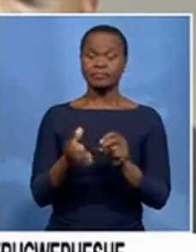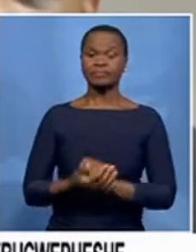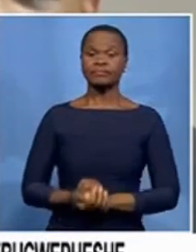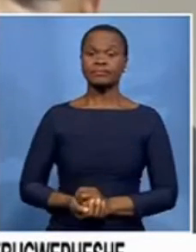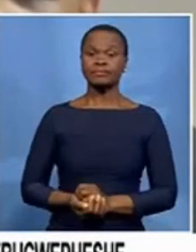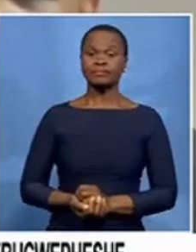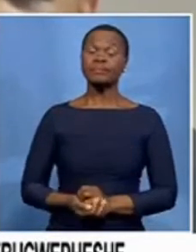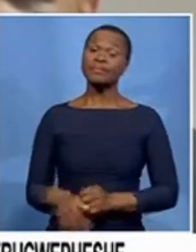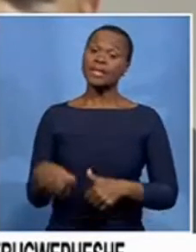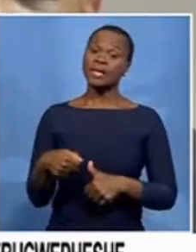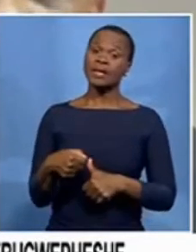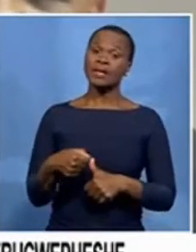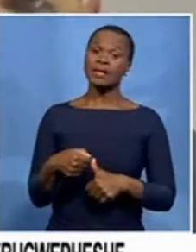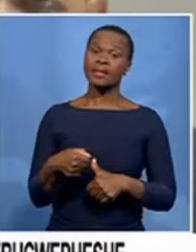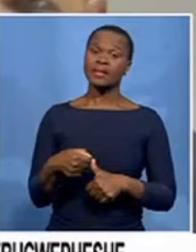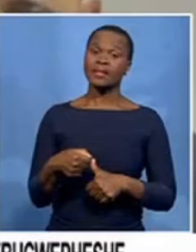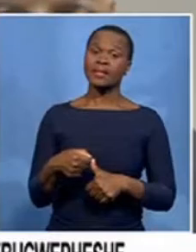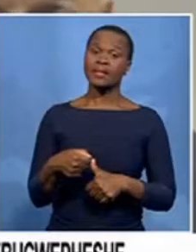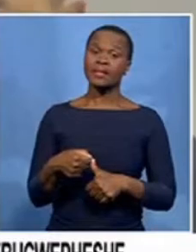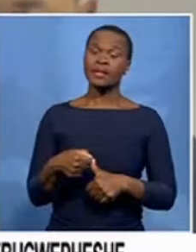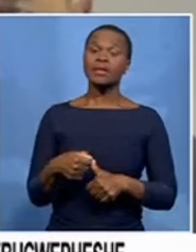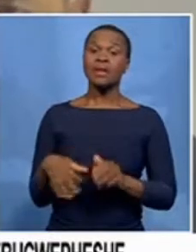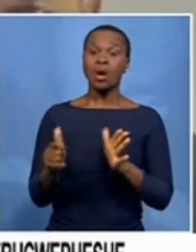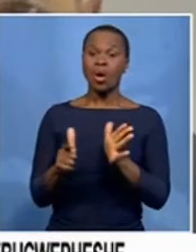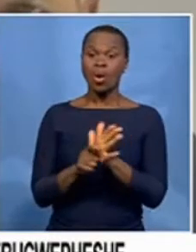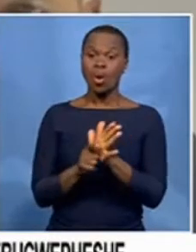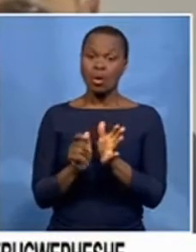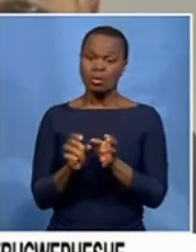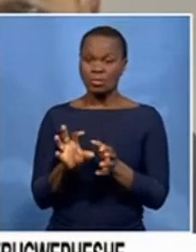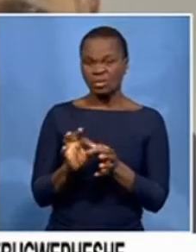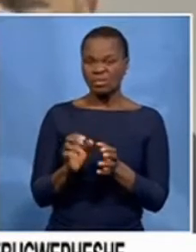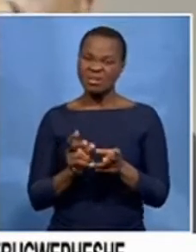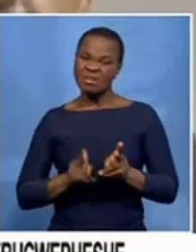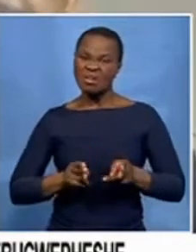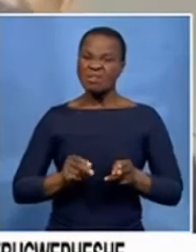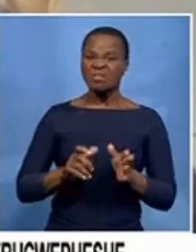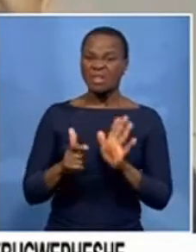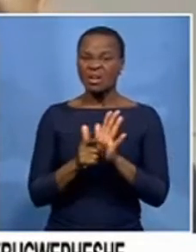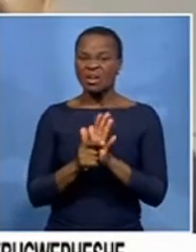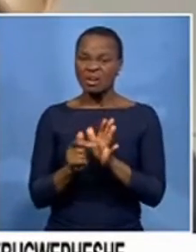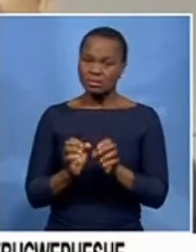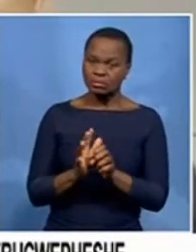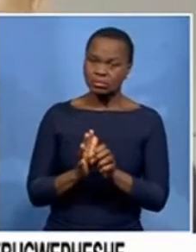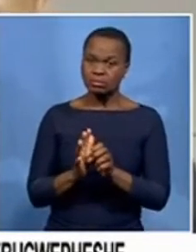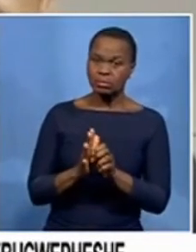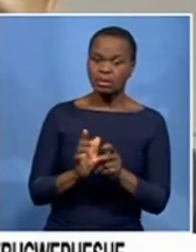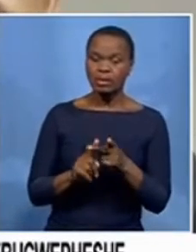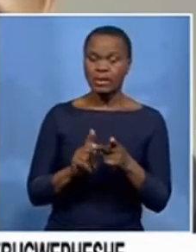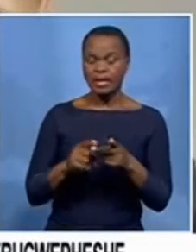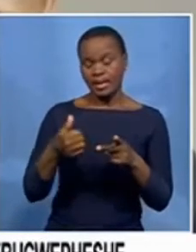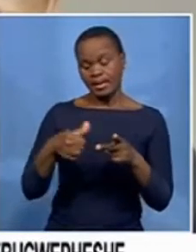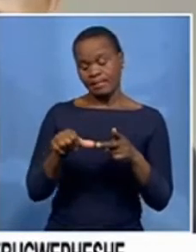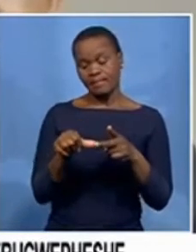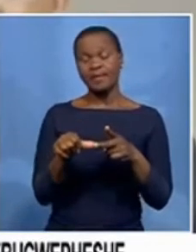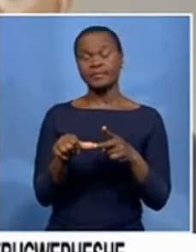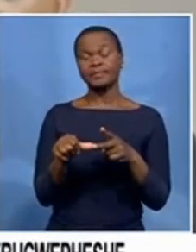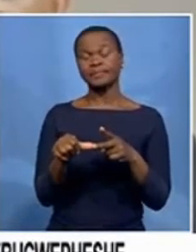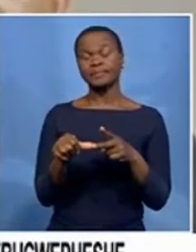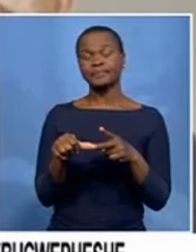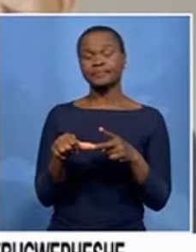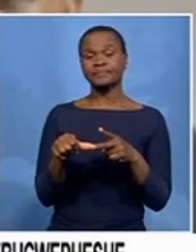One is, let's call it a common law interdict, the normal common law interdict. The other one is